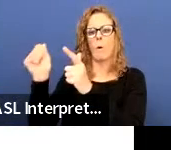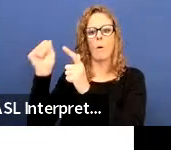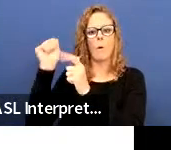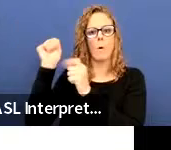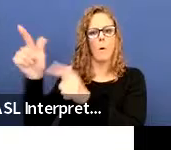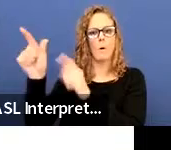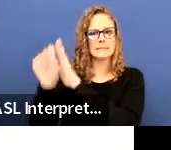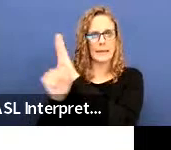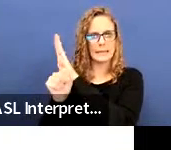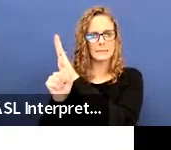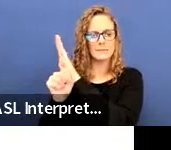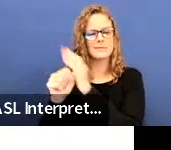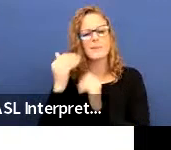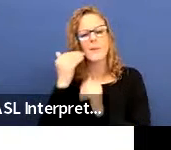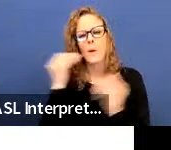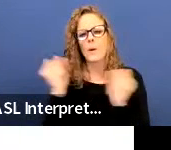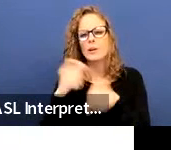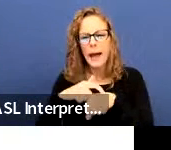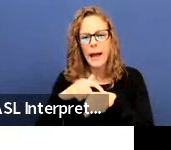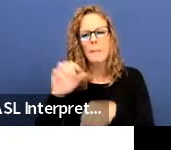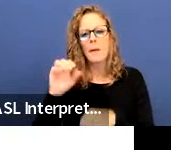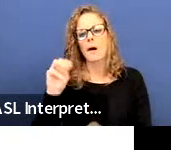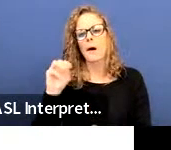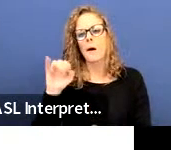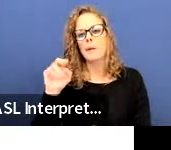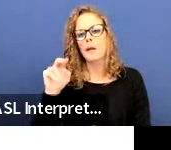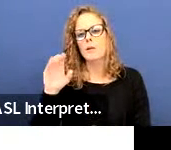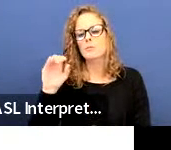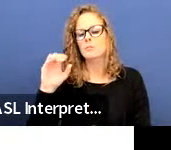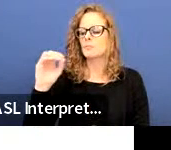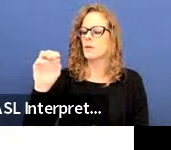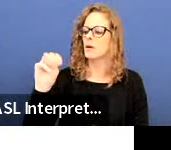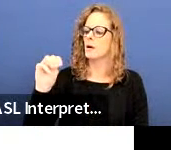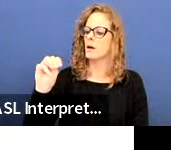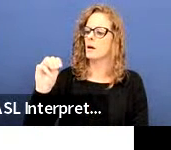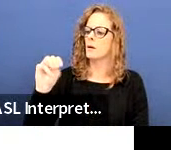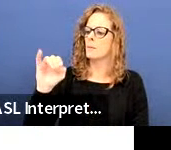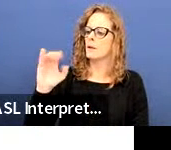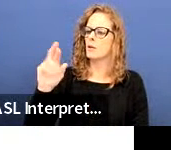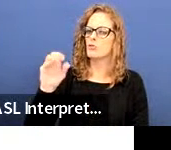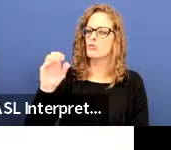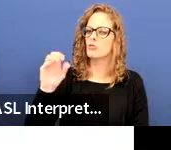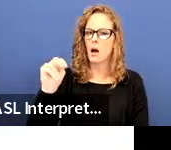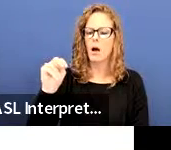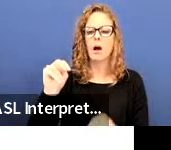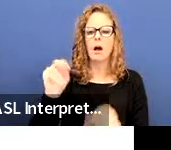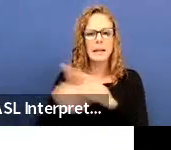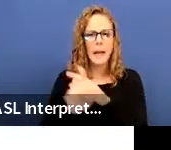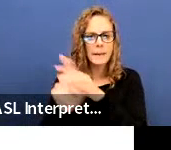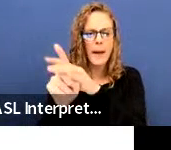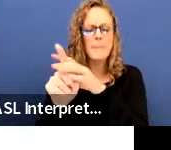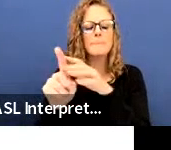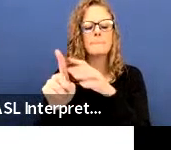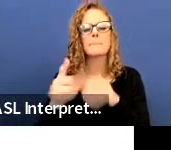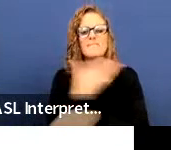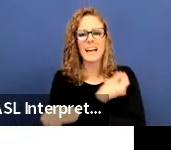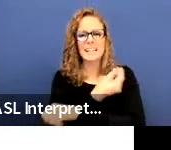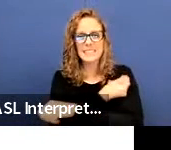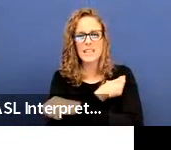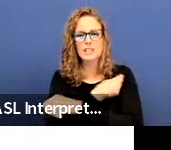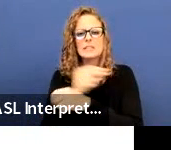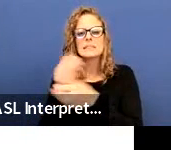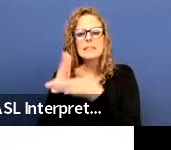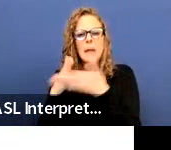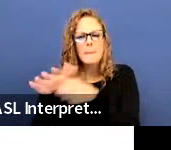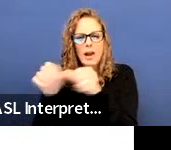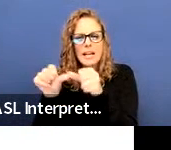to protect communities, including parts of California where vaccination rates are lower. Just this afternoon,